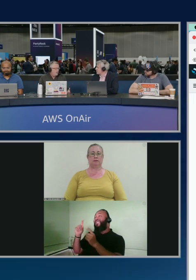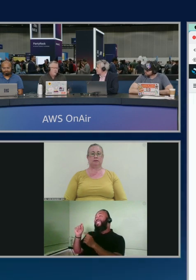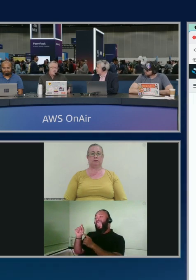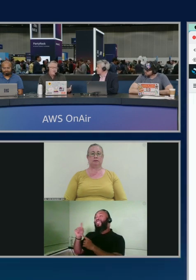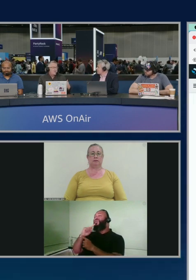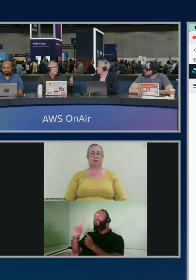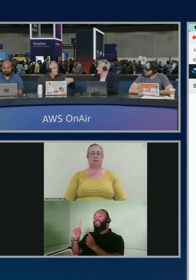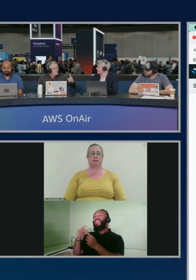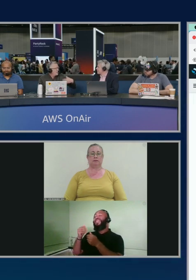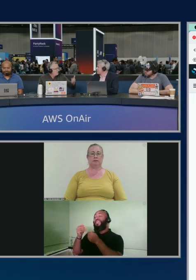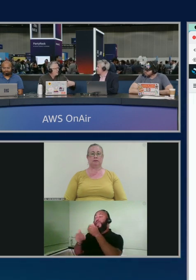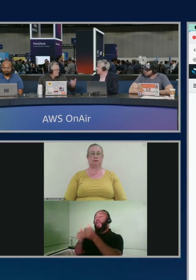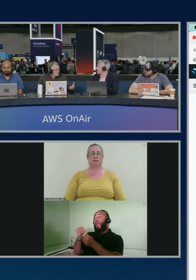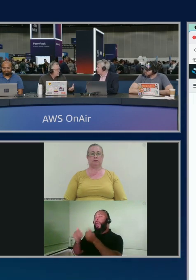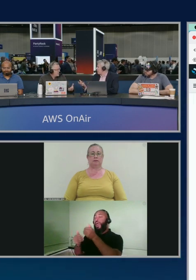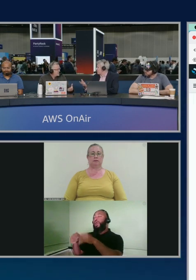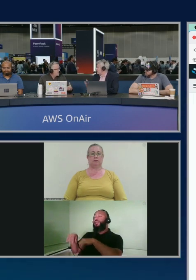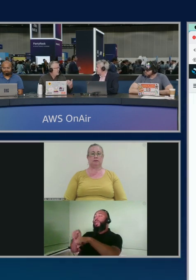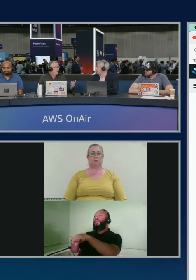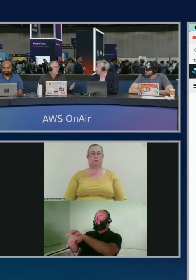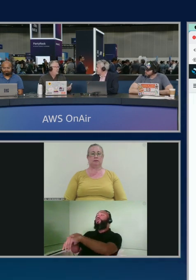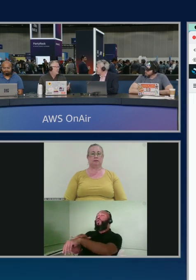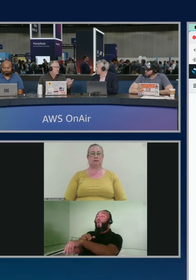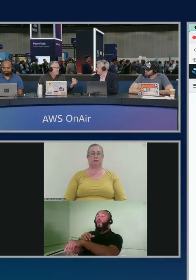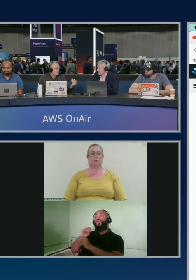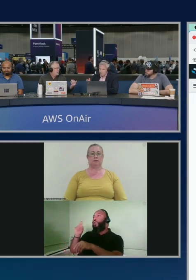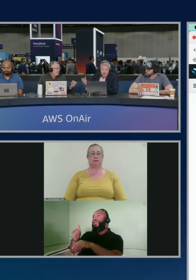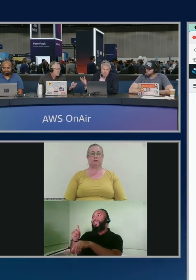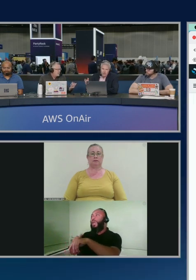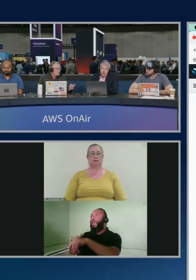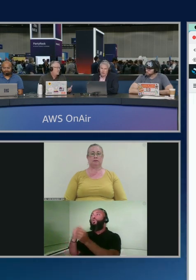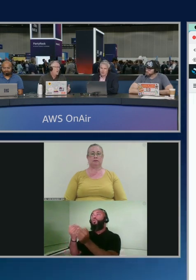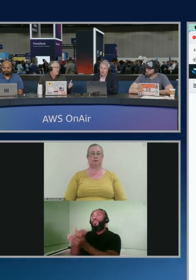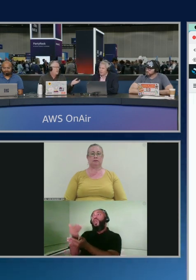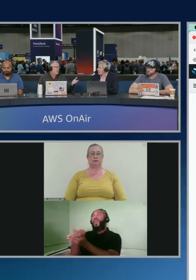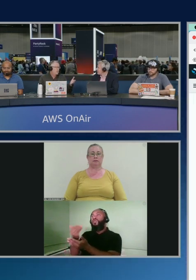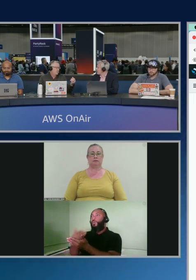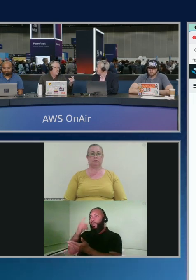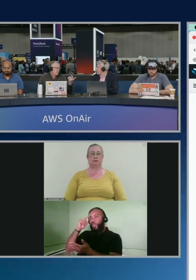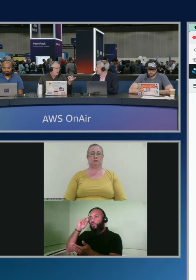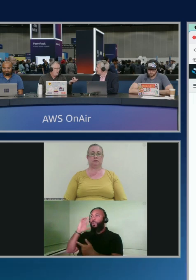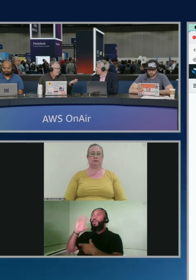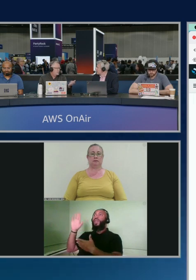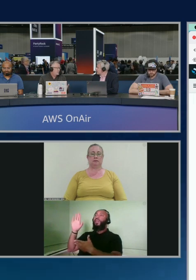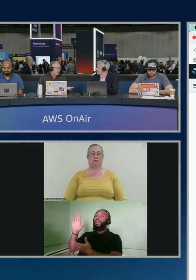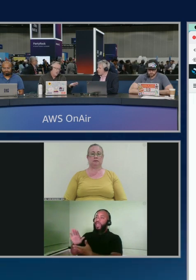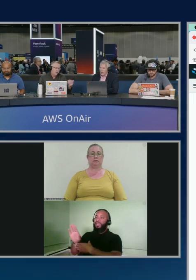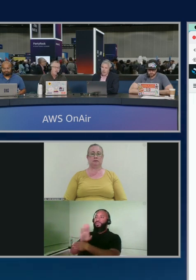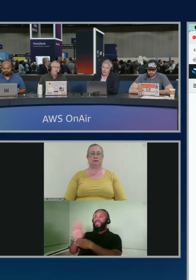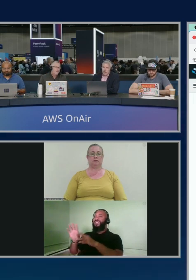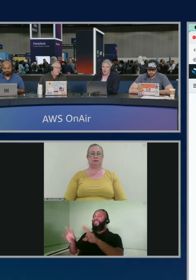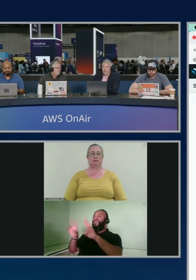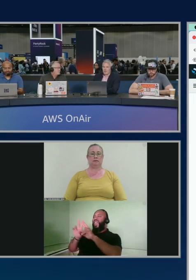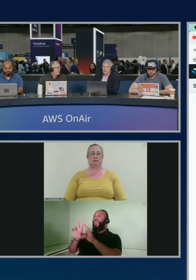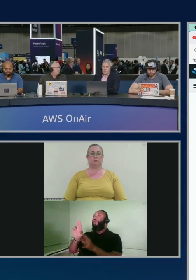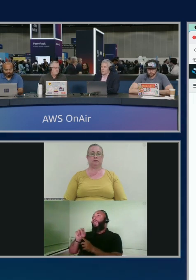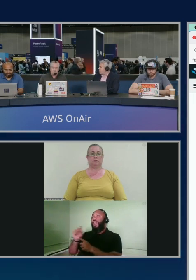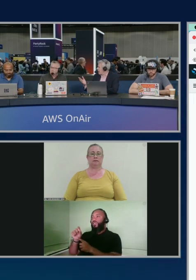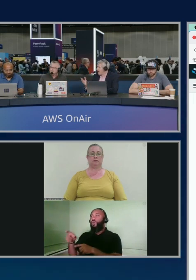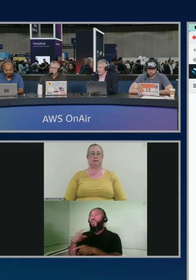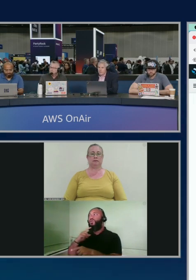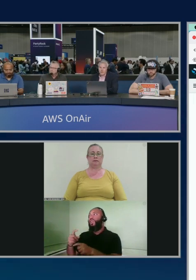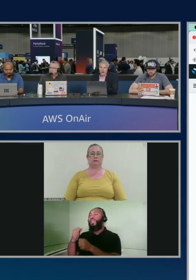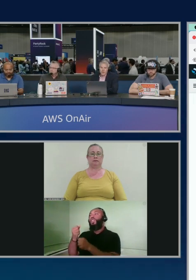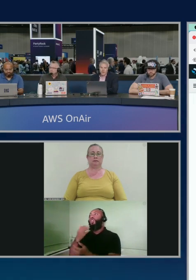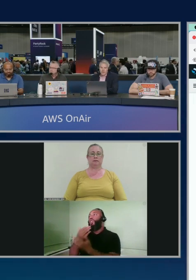slowly, there's no need to keep on refreshing that data because there's going to be less business value unless you have a really tight use case run, right? Exactly, yeah. So I'm going to